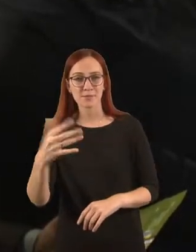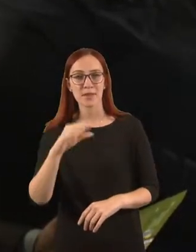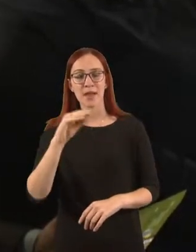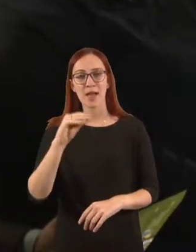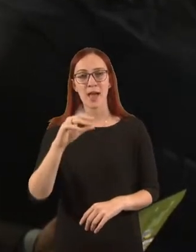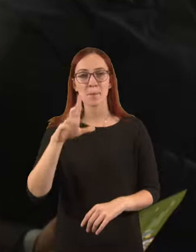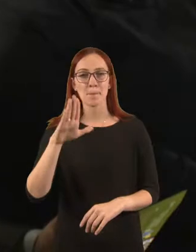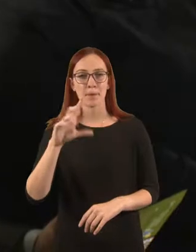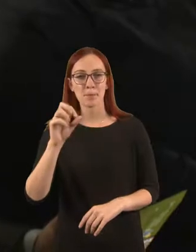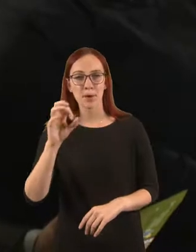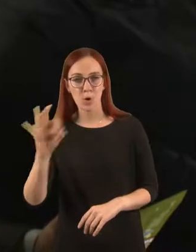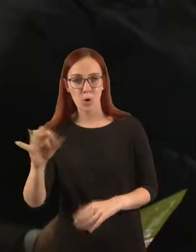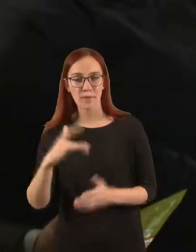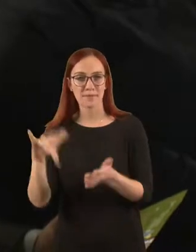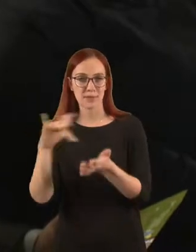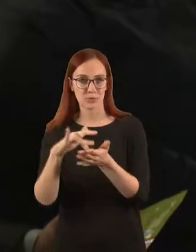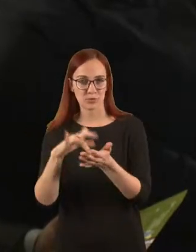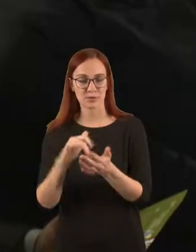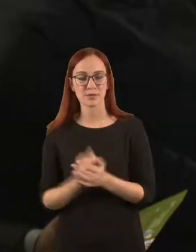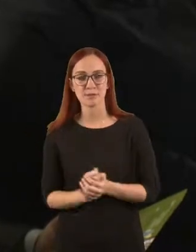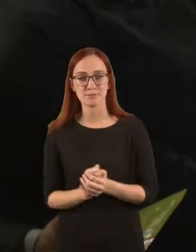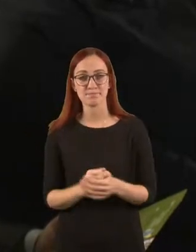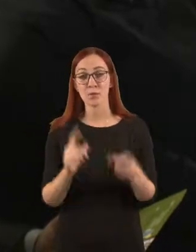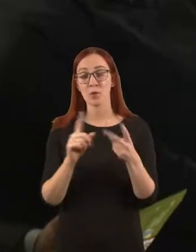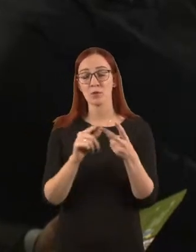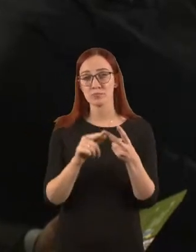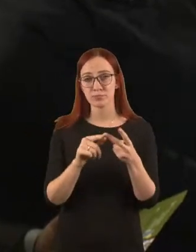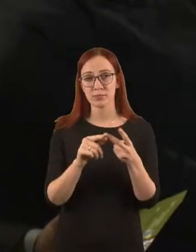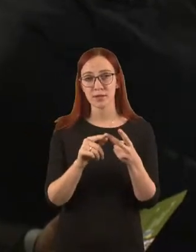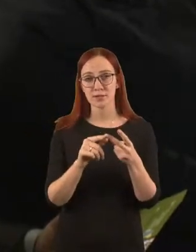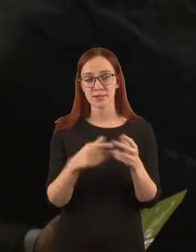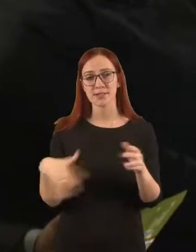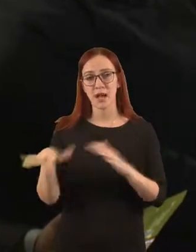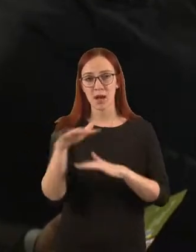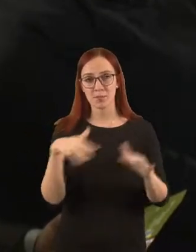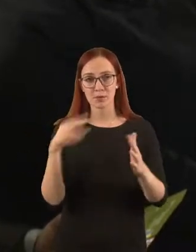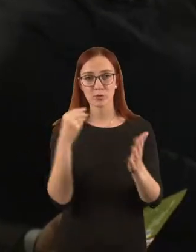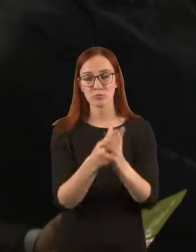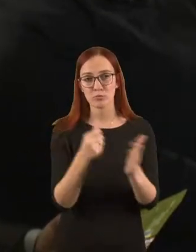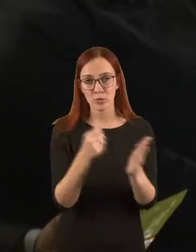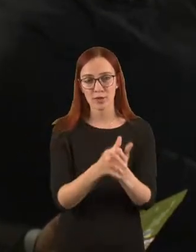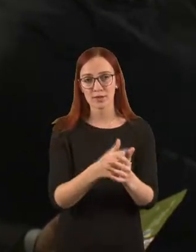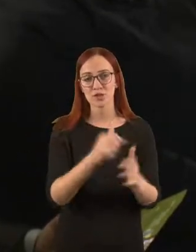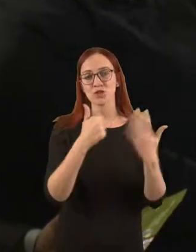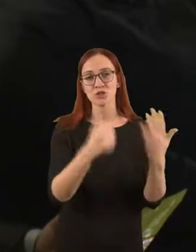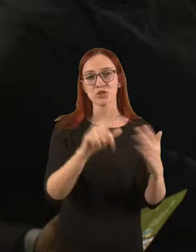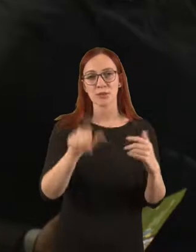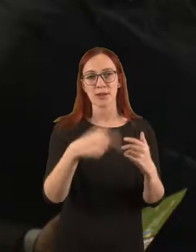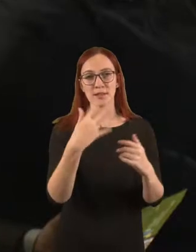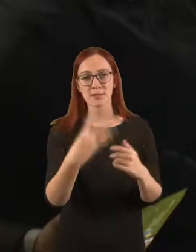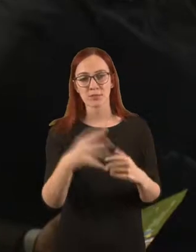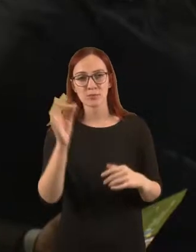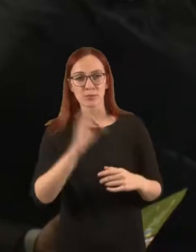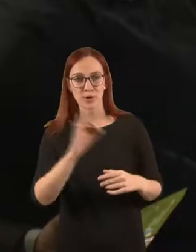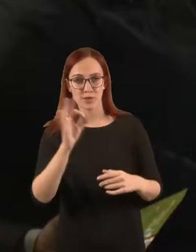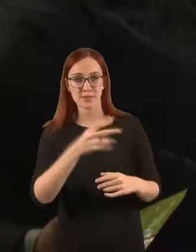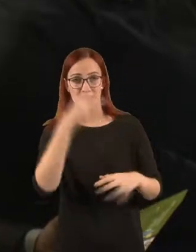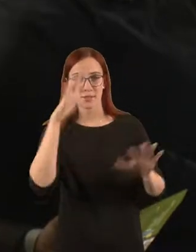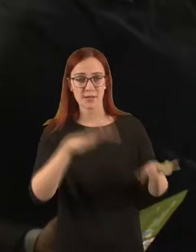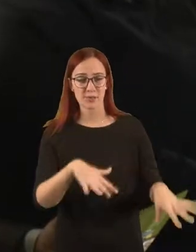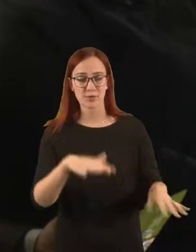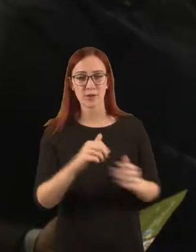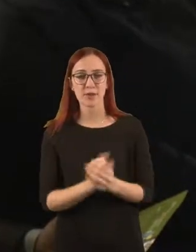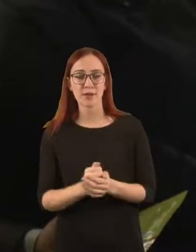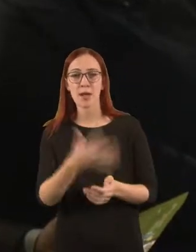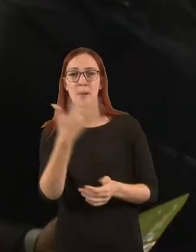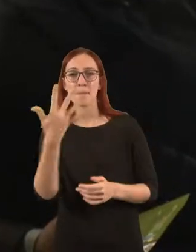GDP. So you are talking about 1.9% and then environmental